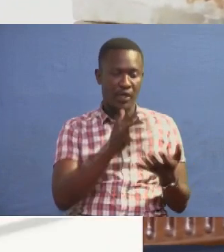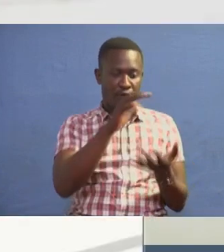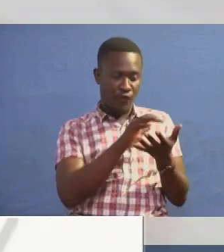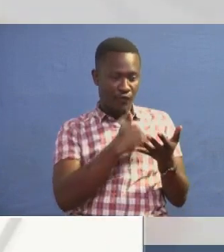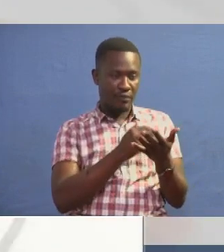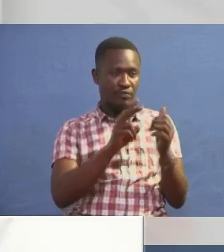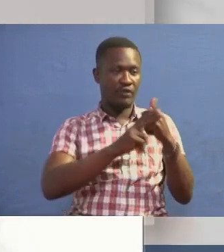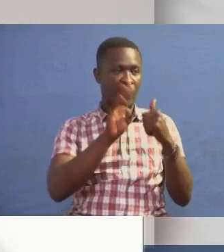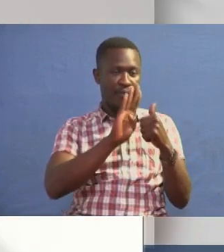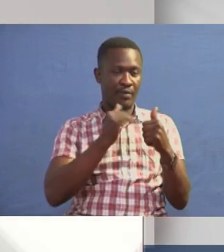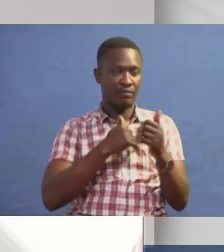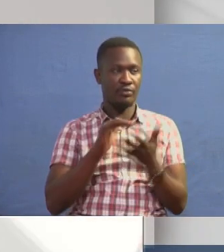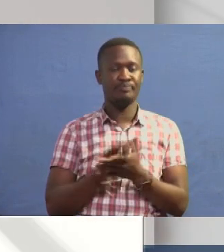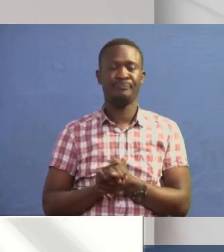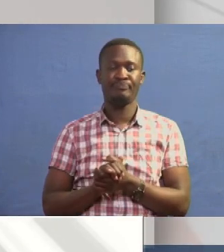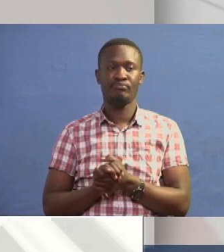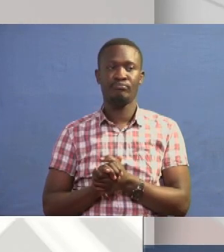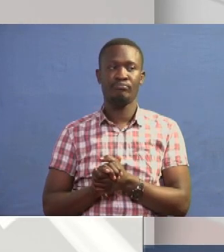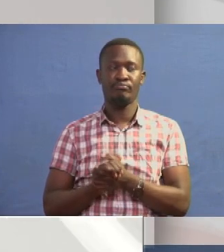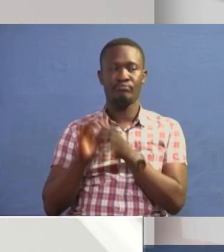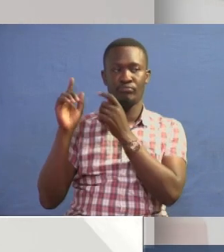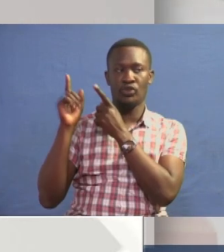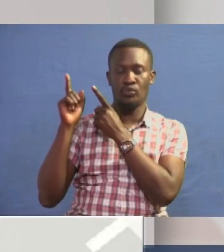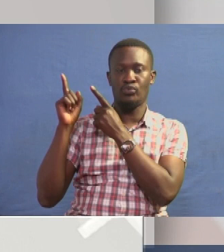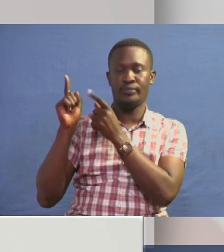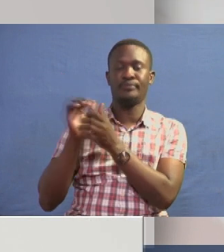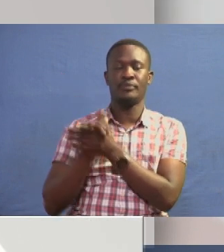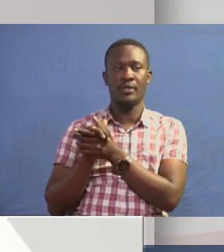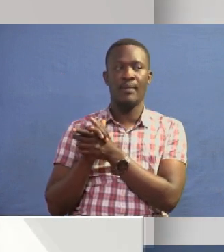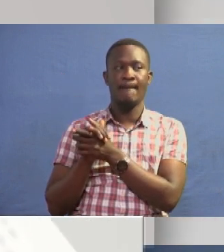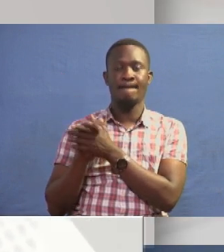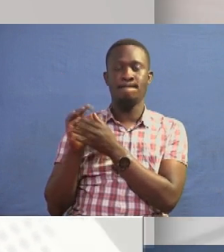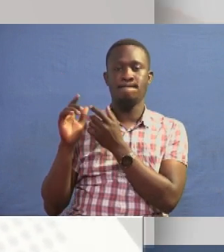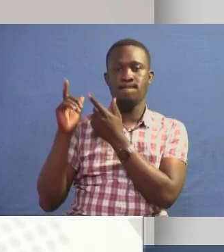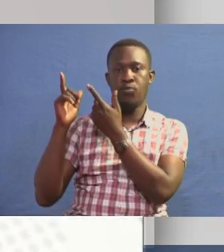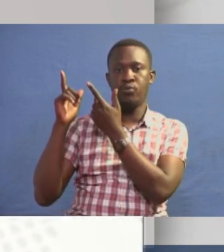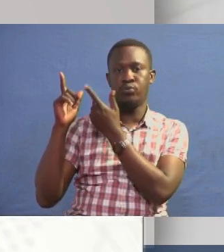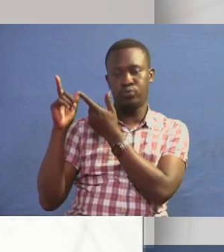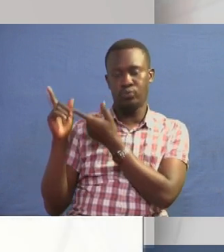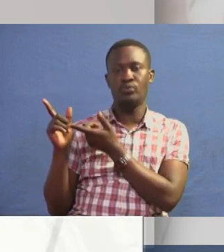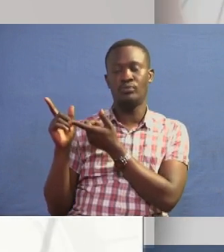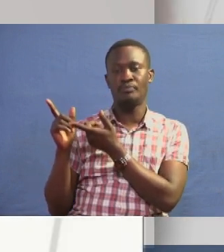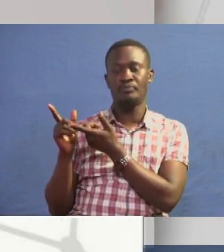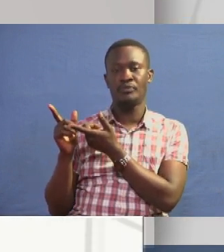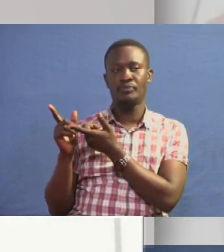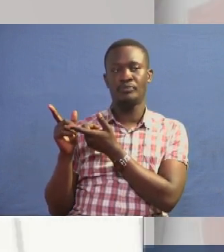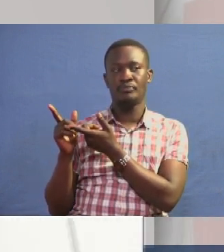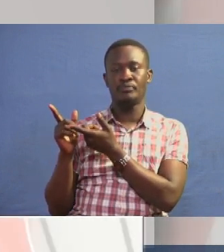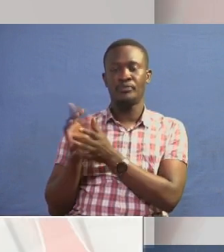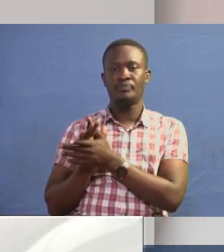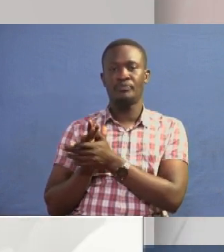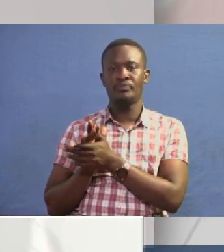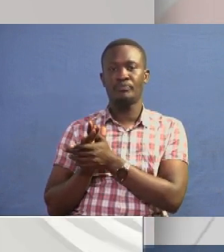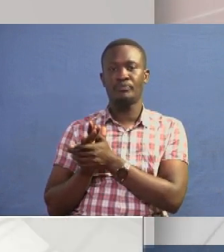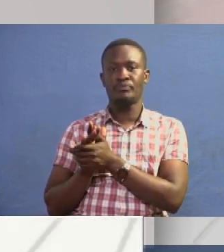Kenya shillings. Despite the fiscal constraints, the new law safeguards key critical expenditures, including agriculture, which has a